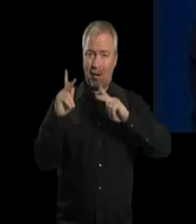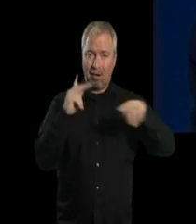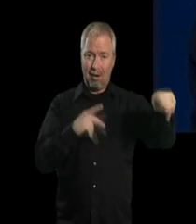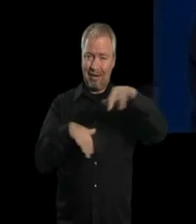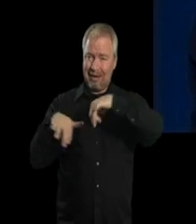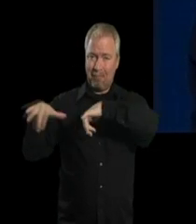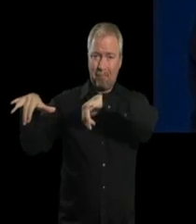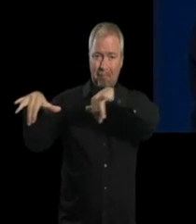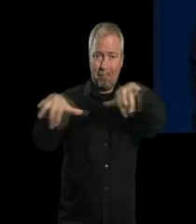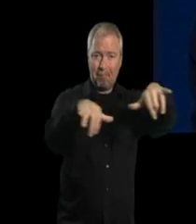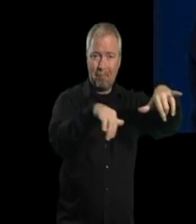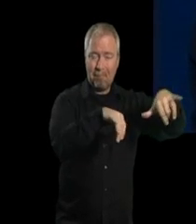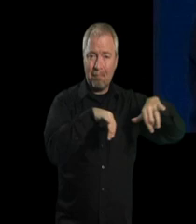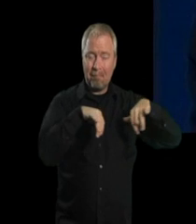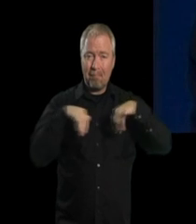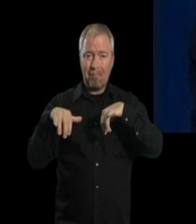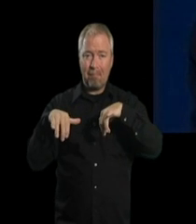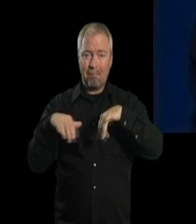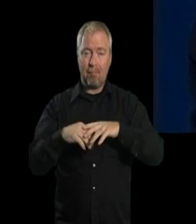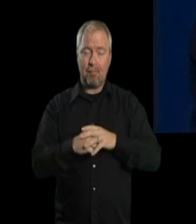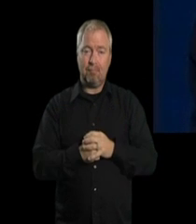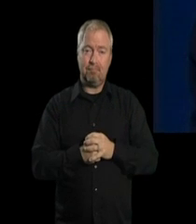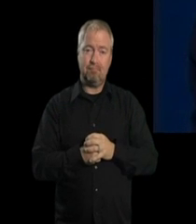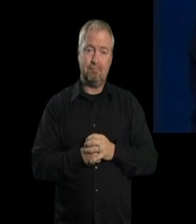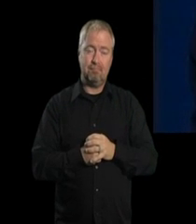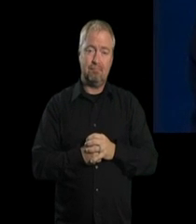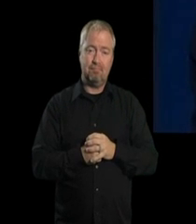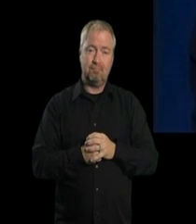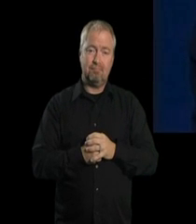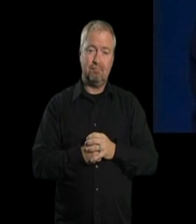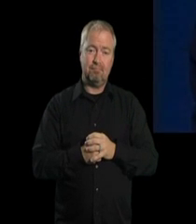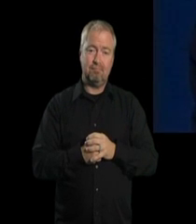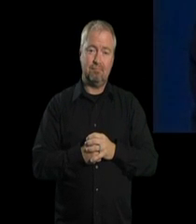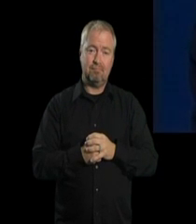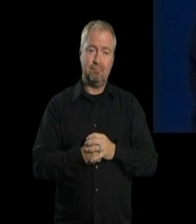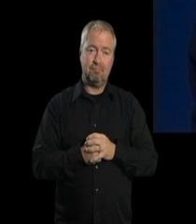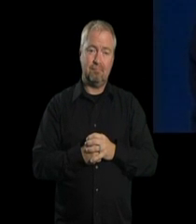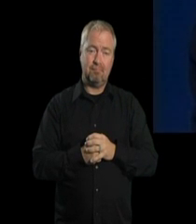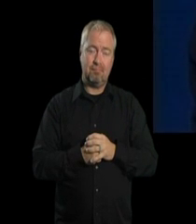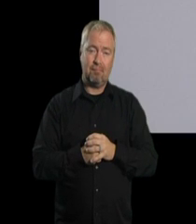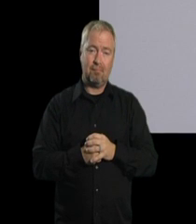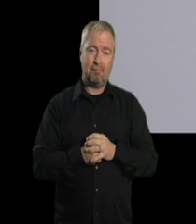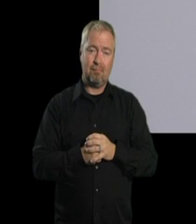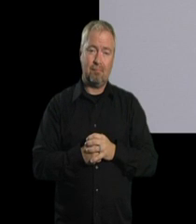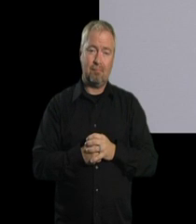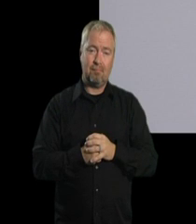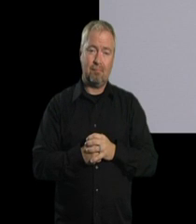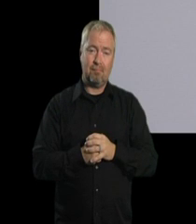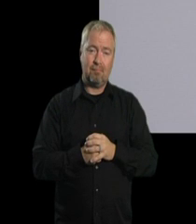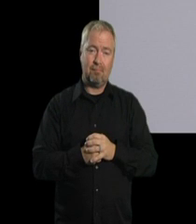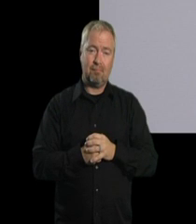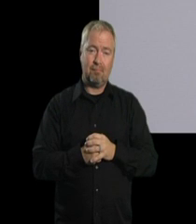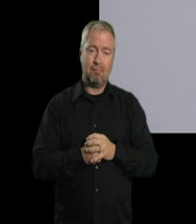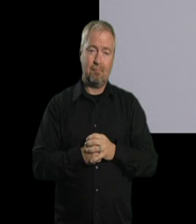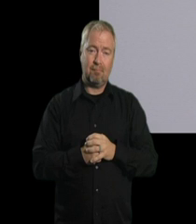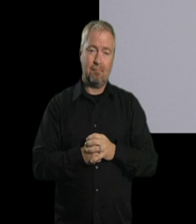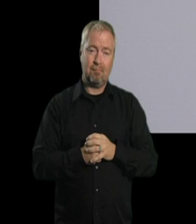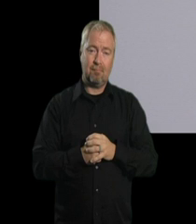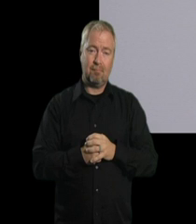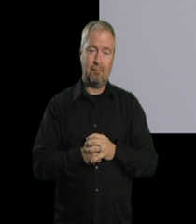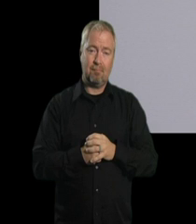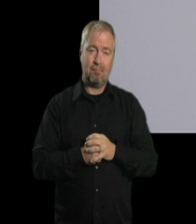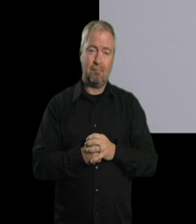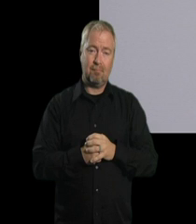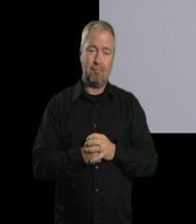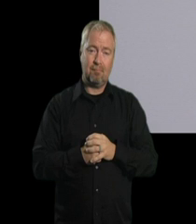human process, and that we are equal American citizens. Logan Gherkin stands with construction workers in